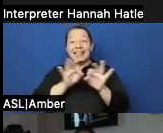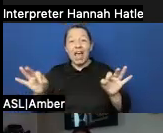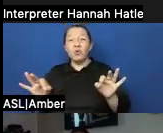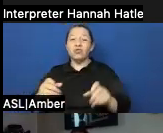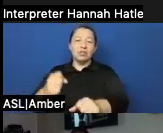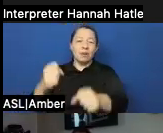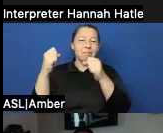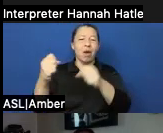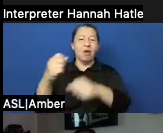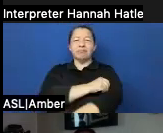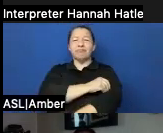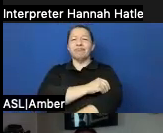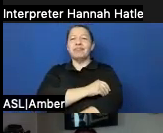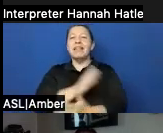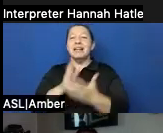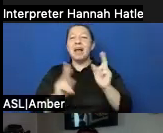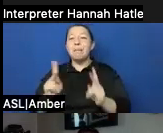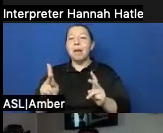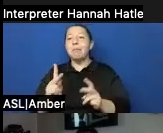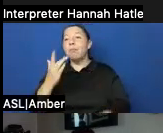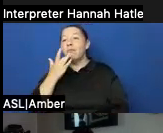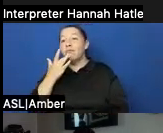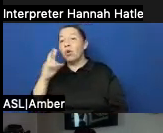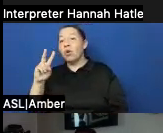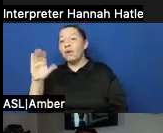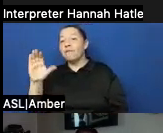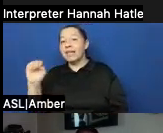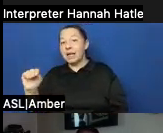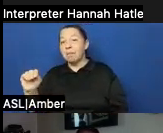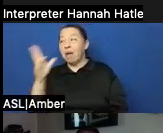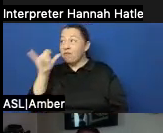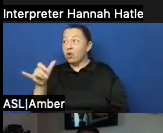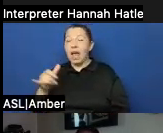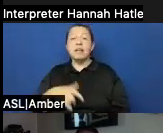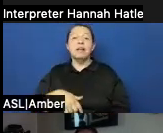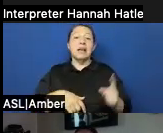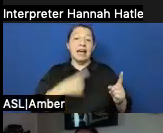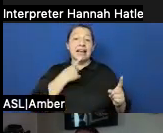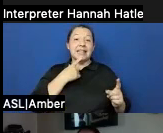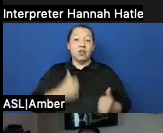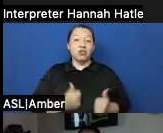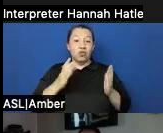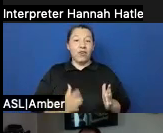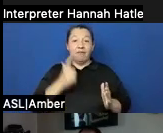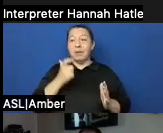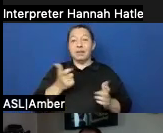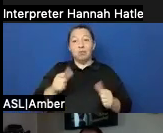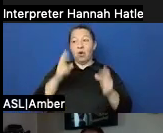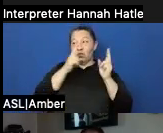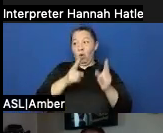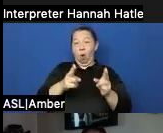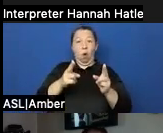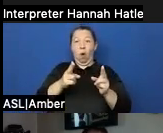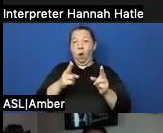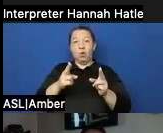prefer victim. I've heard that, right? So I just say victim and survivor because I'm just trying to honor the voices, man, of things that have been